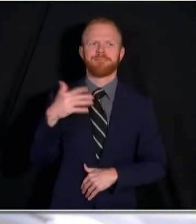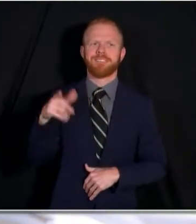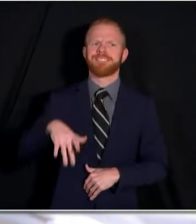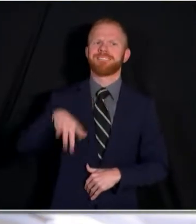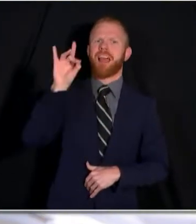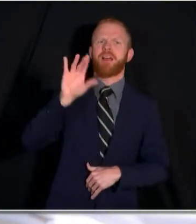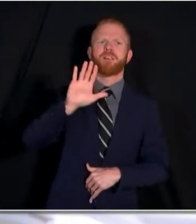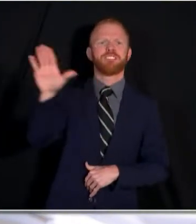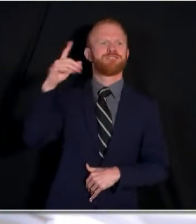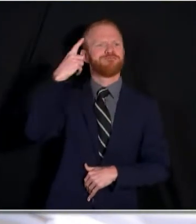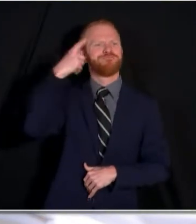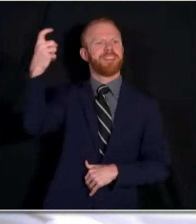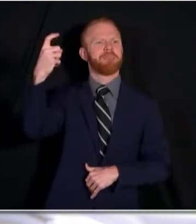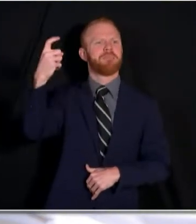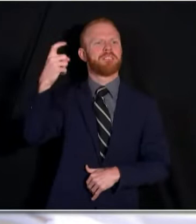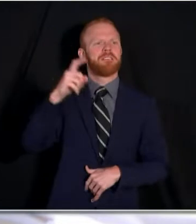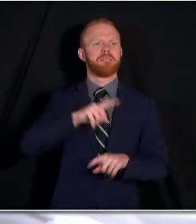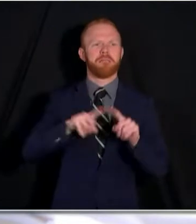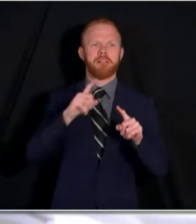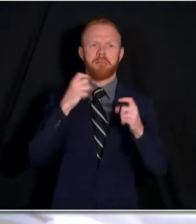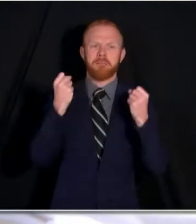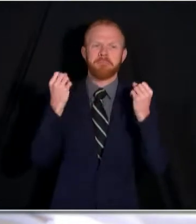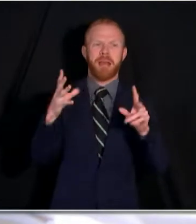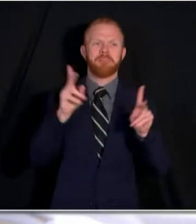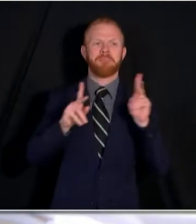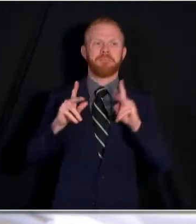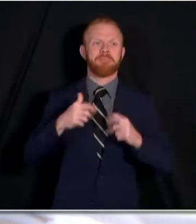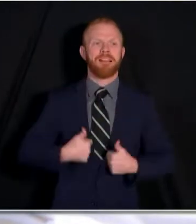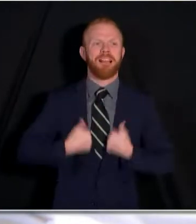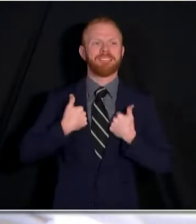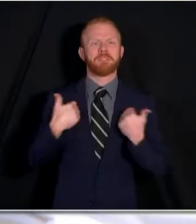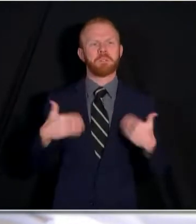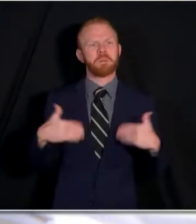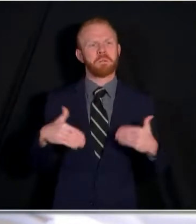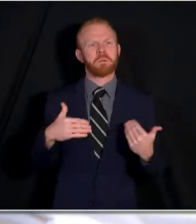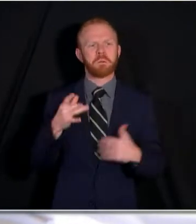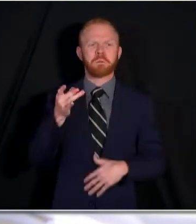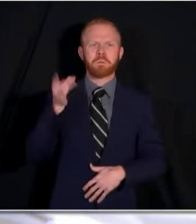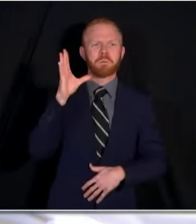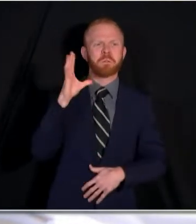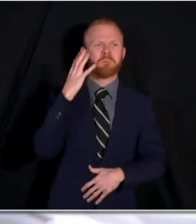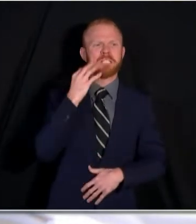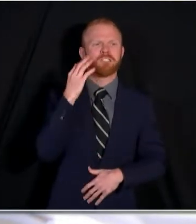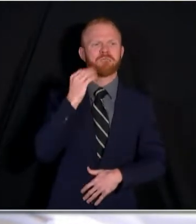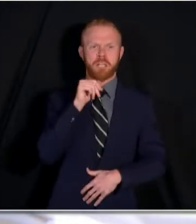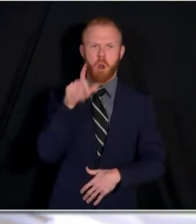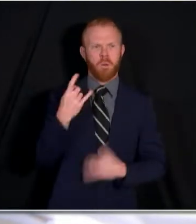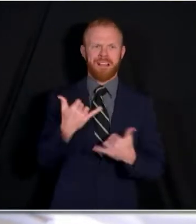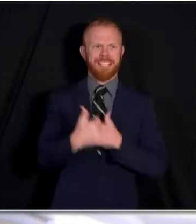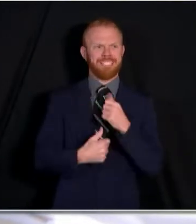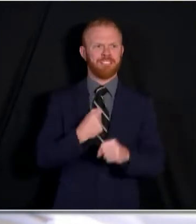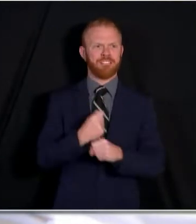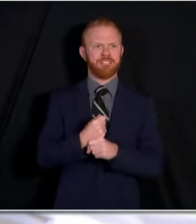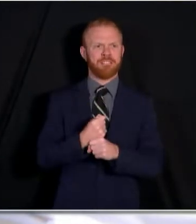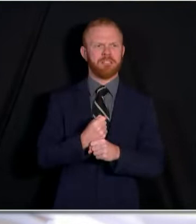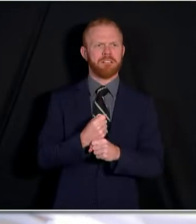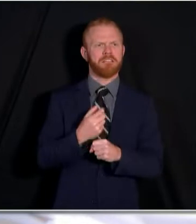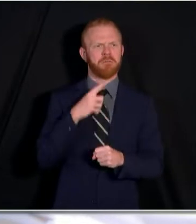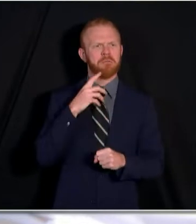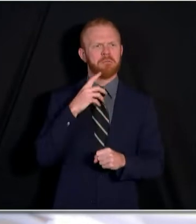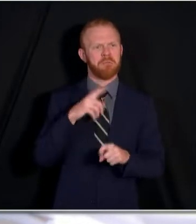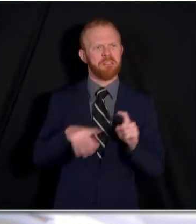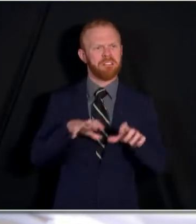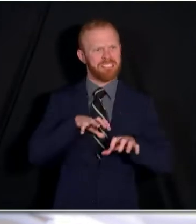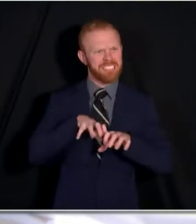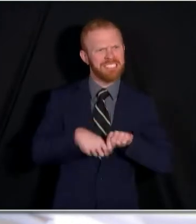And yet too many people are living a nightmare, not just of this year, of the loss, of the death, of the suffering, of the